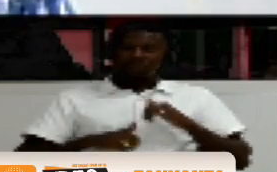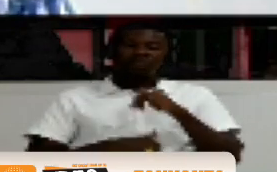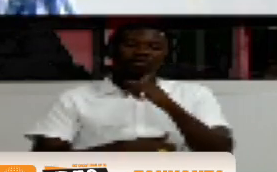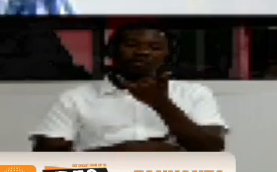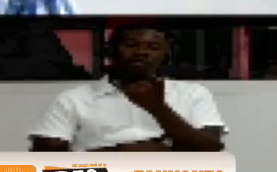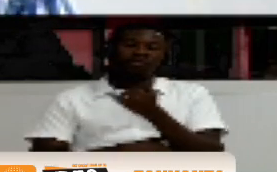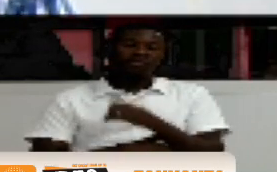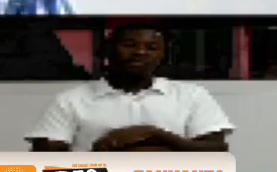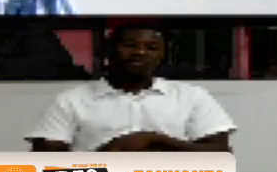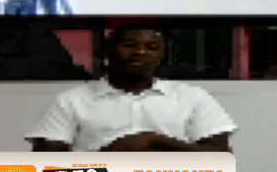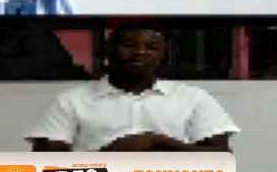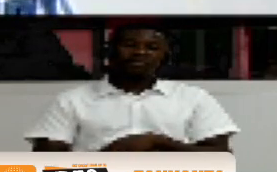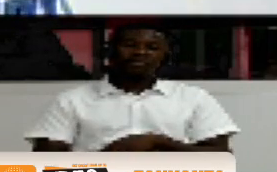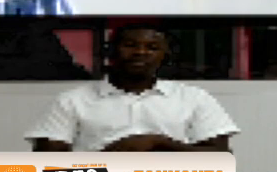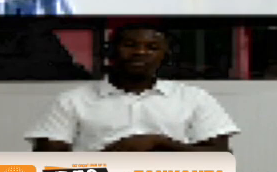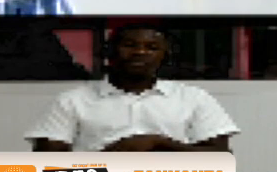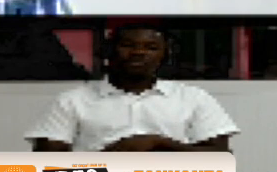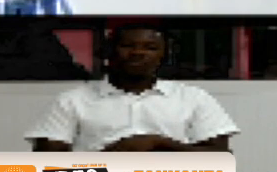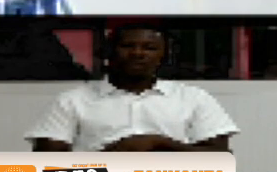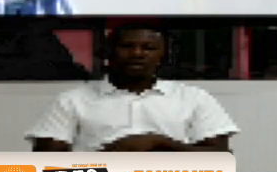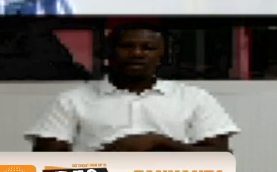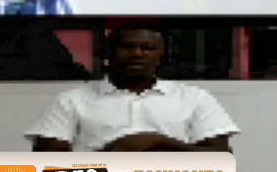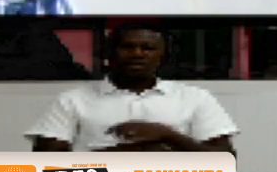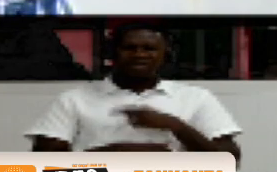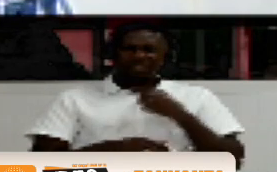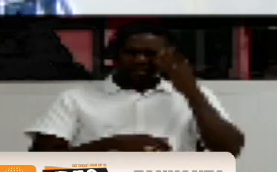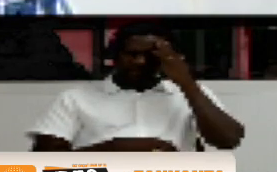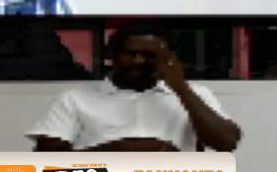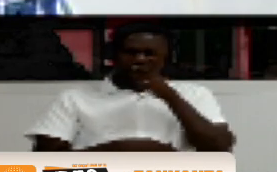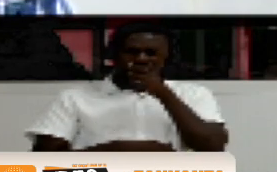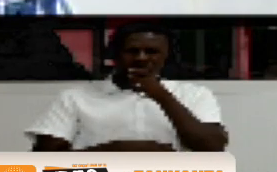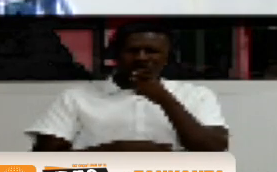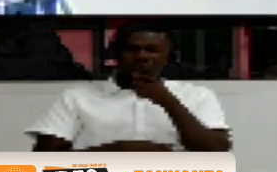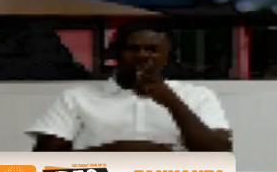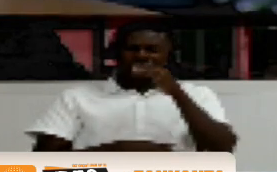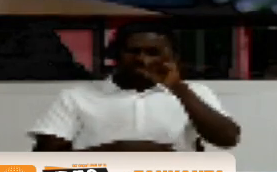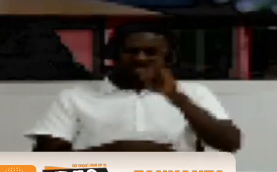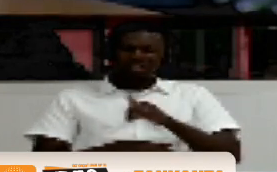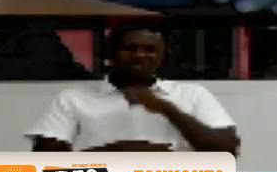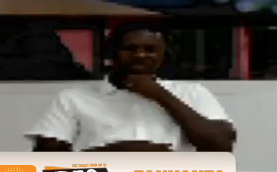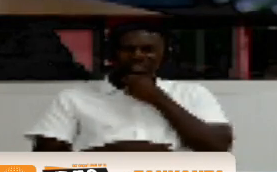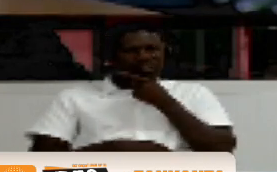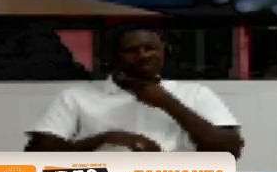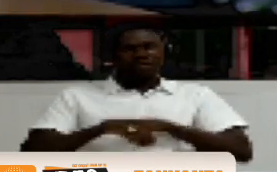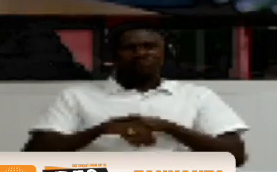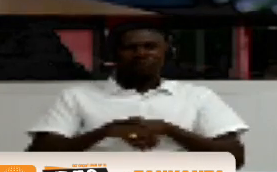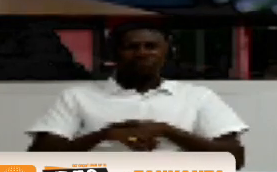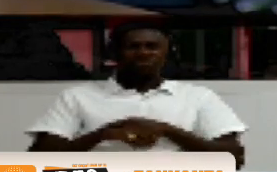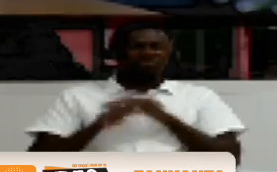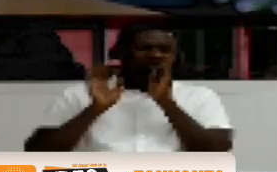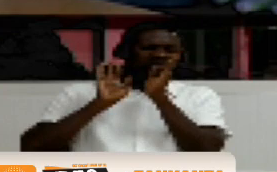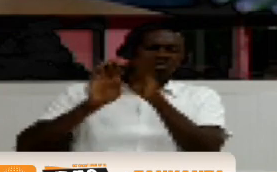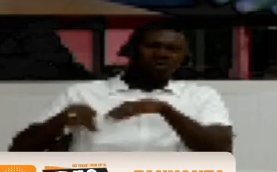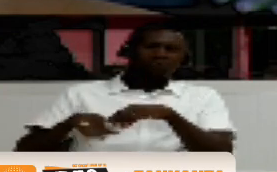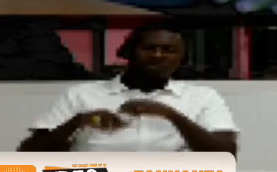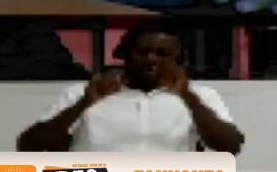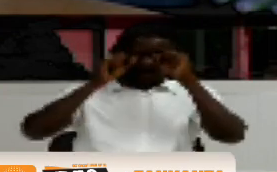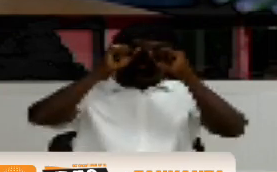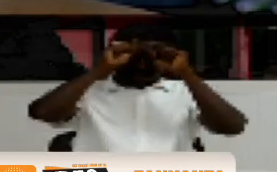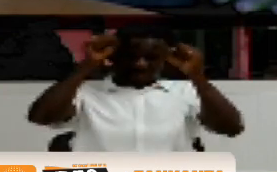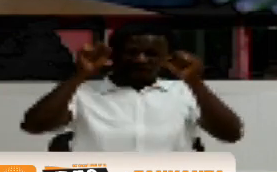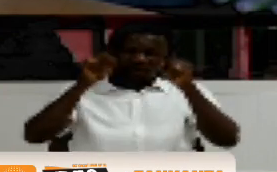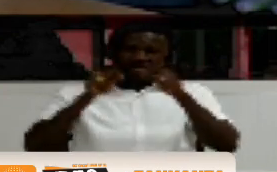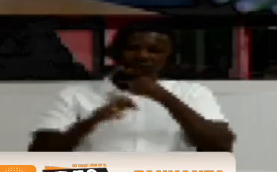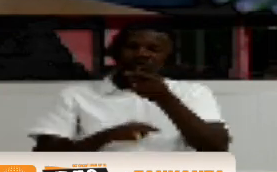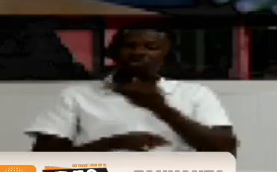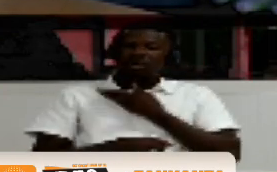And considering your age at the time, I mean, you were abandoned by the government and